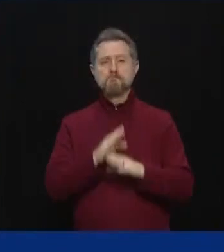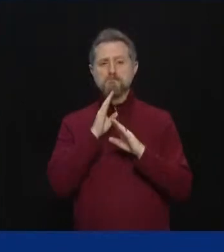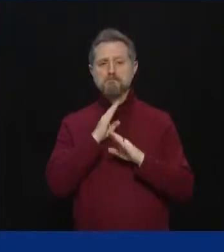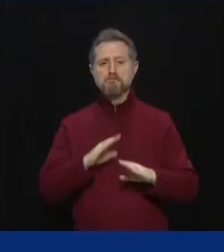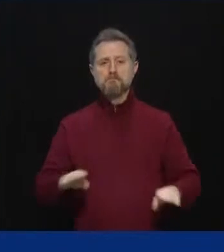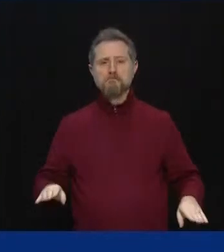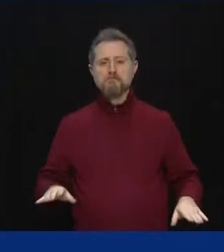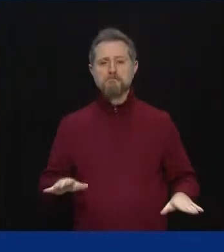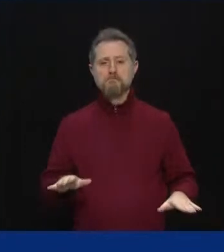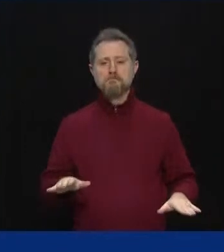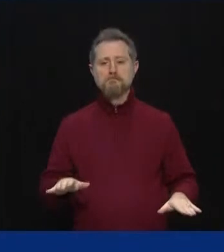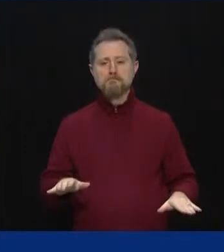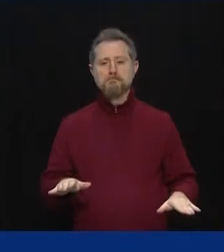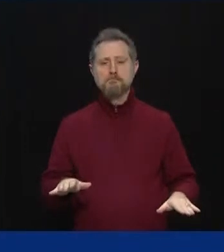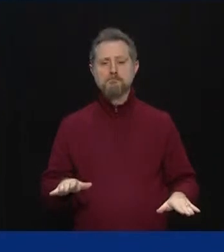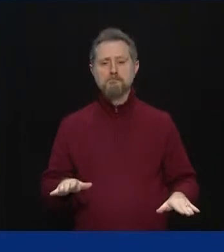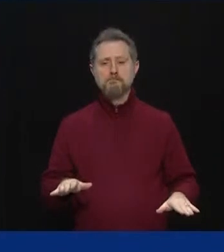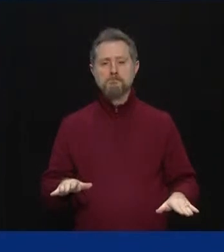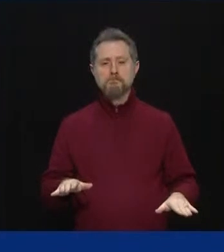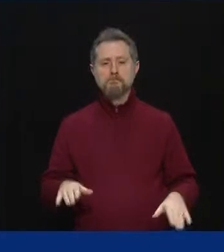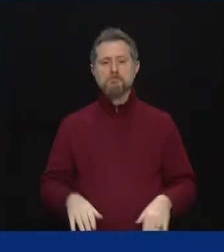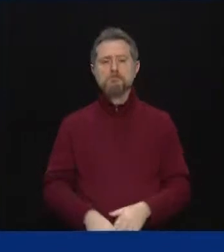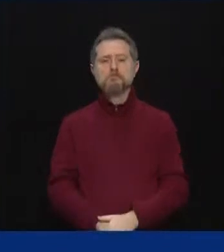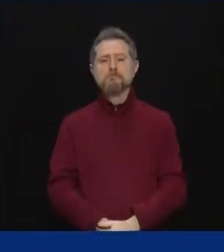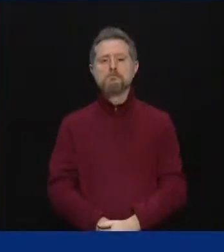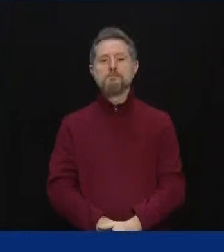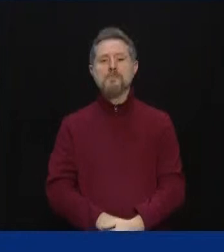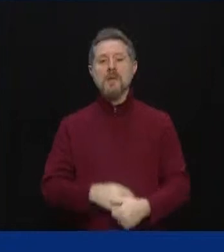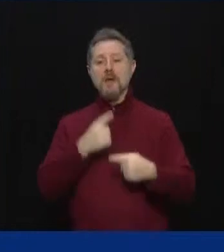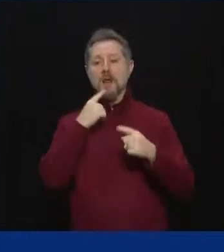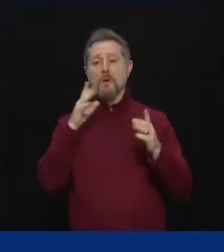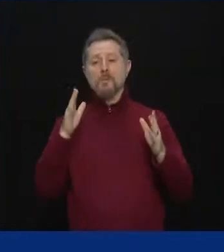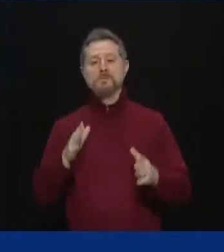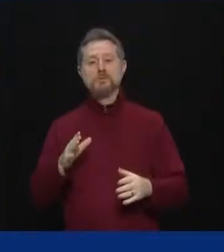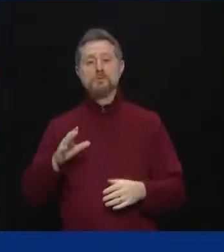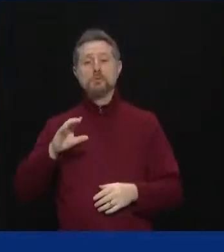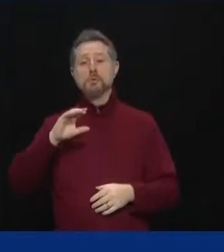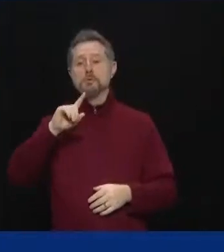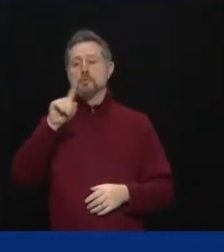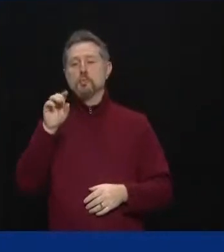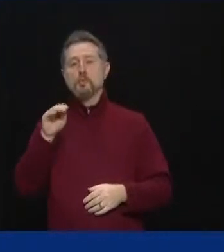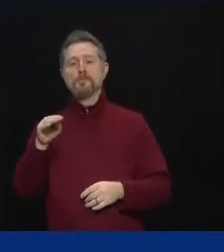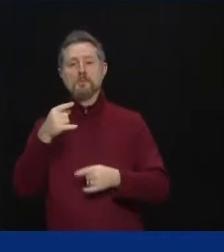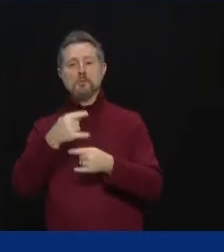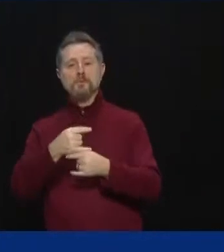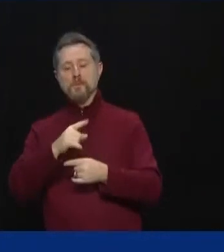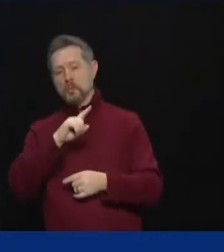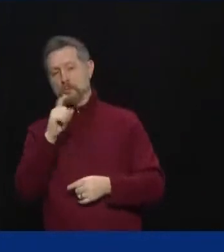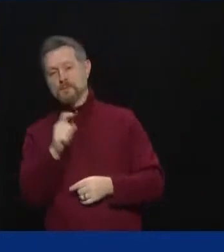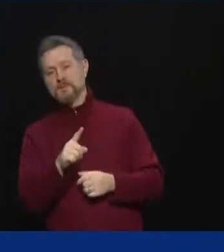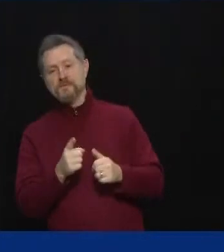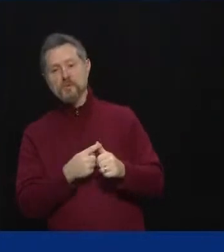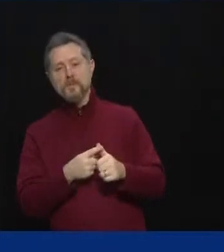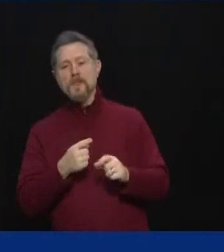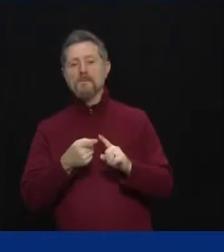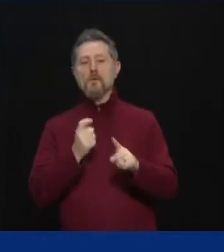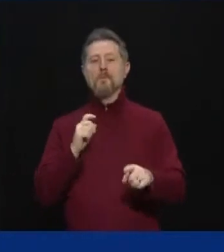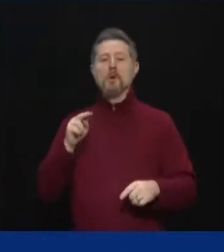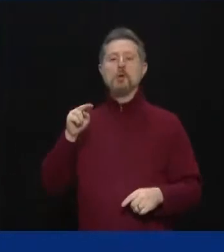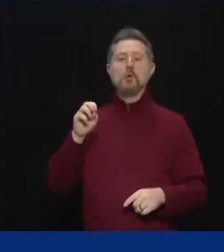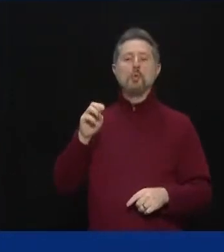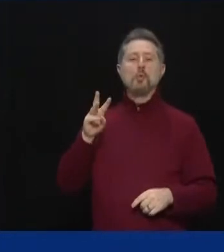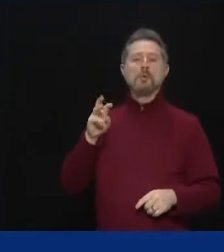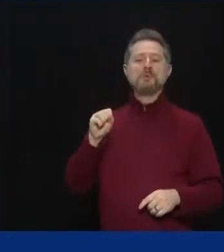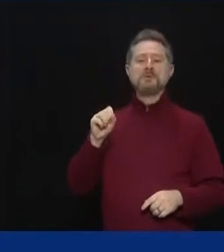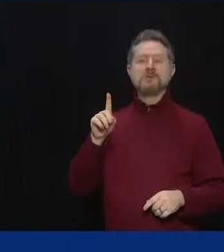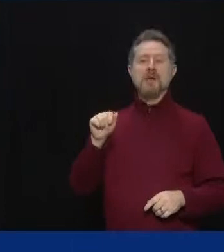Hello, Governor. Good afternoon. Good We're afternoon. going to jump over to our Zoom questions now. Okay. Your first question comes from Bart Jones of Newsday. Bart, your mic is open.